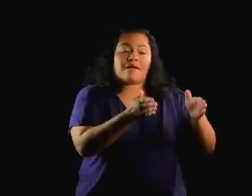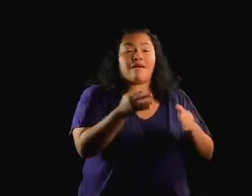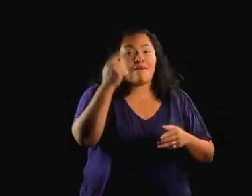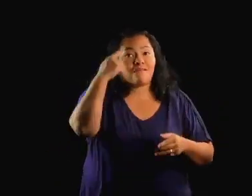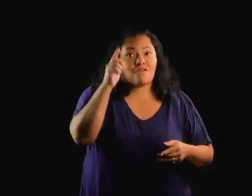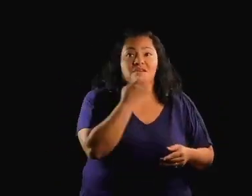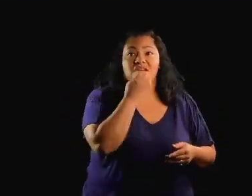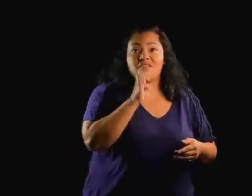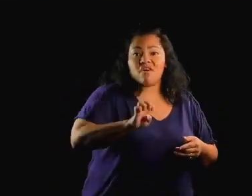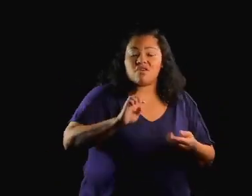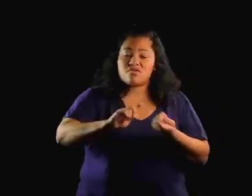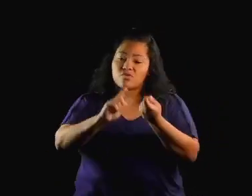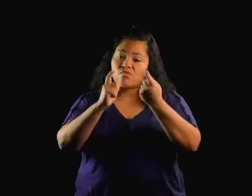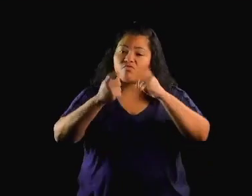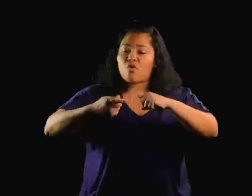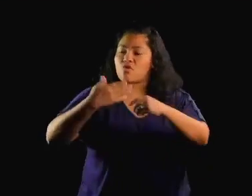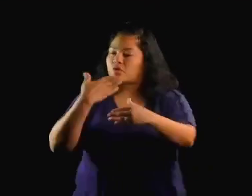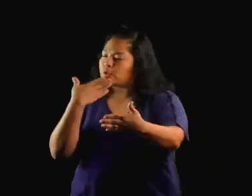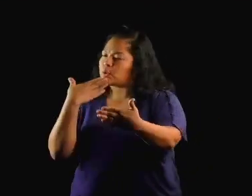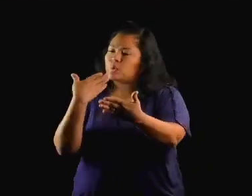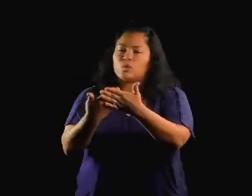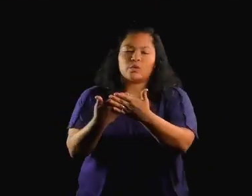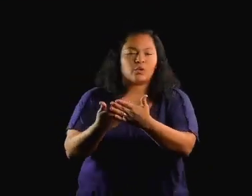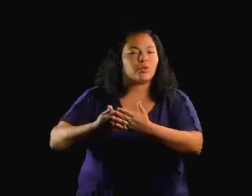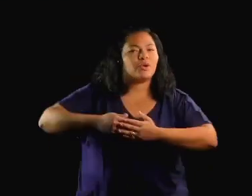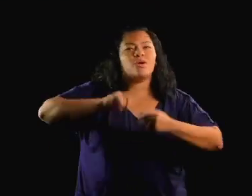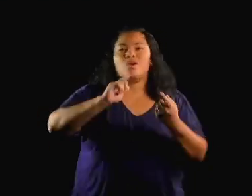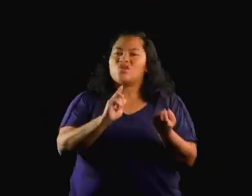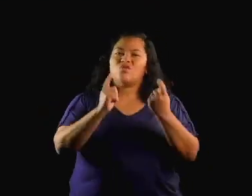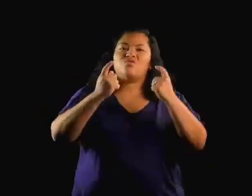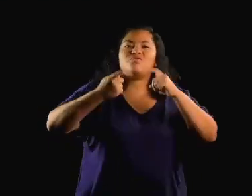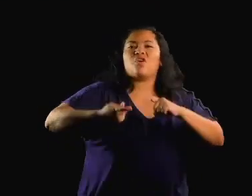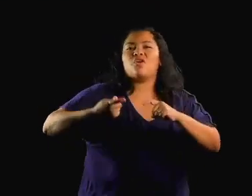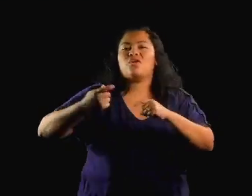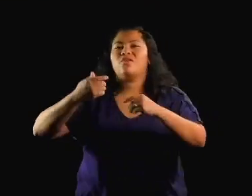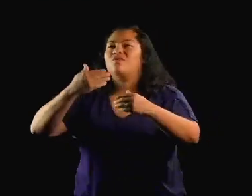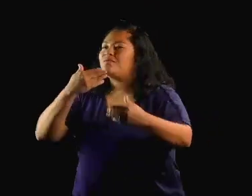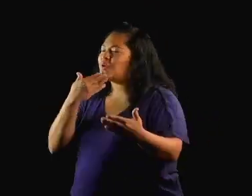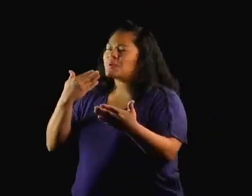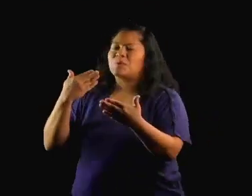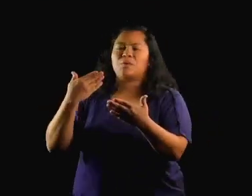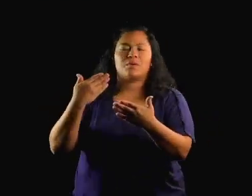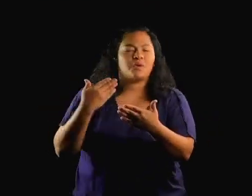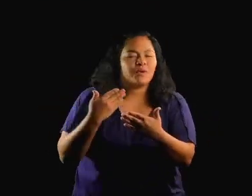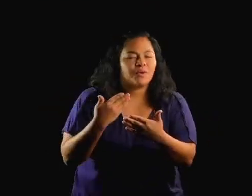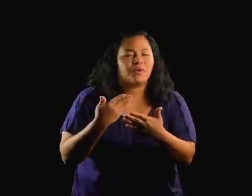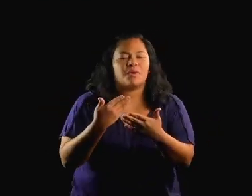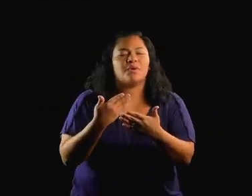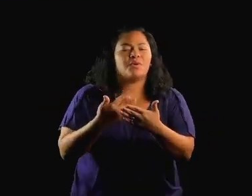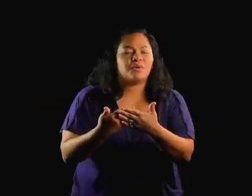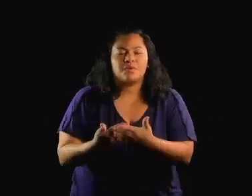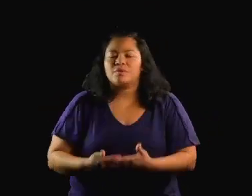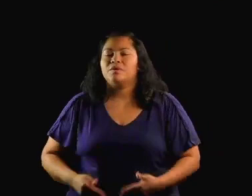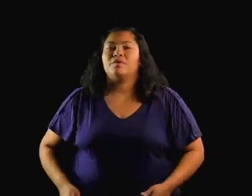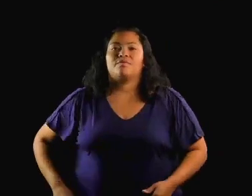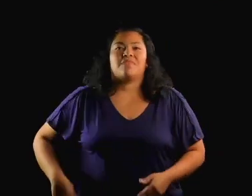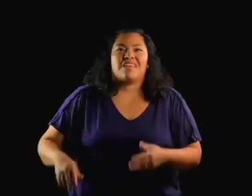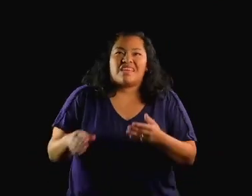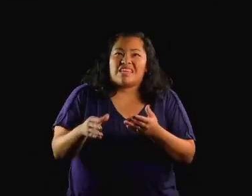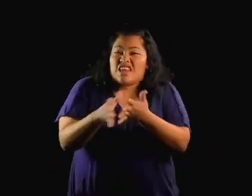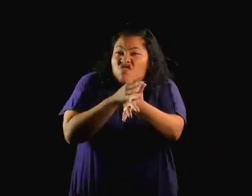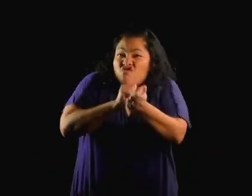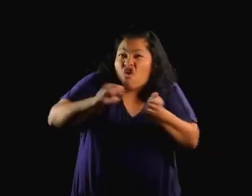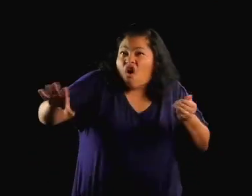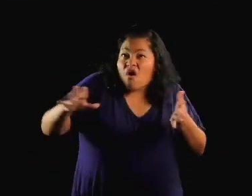evil and you turn it for good. Turn it for good. Take it all,